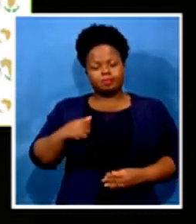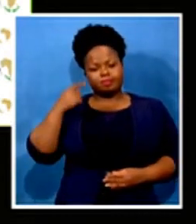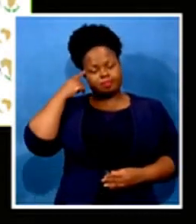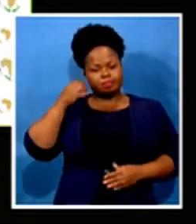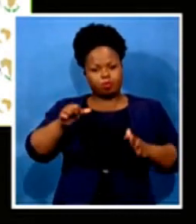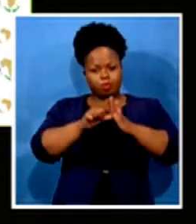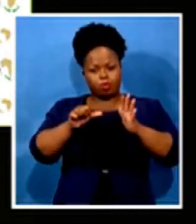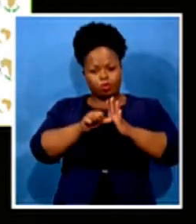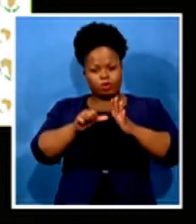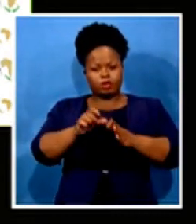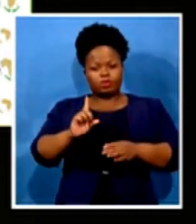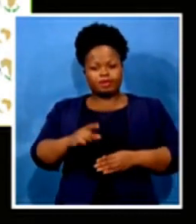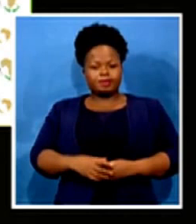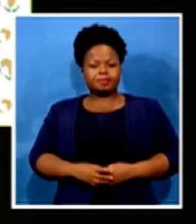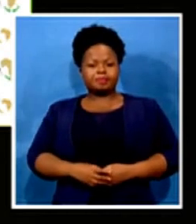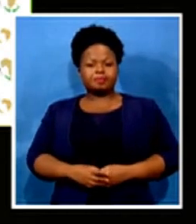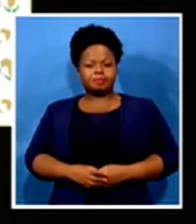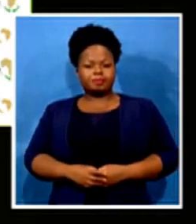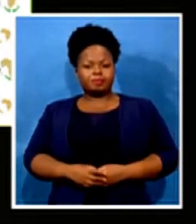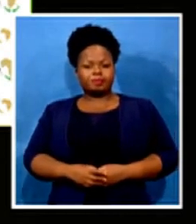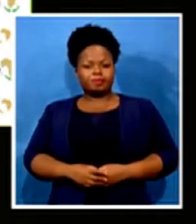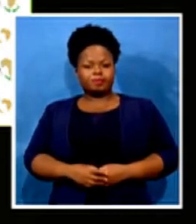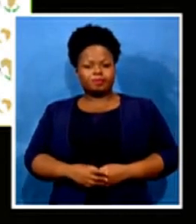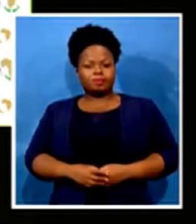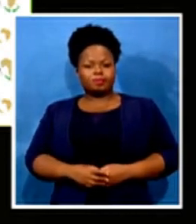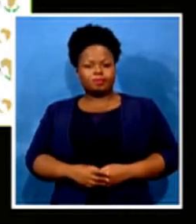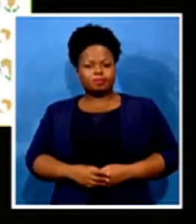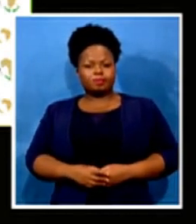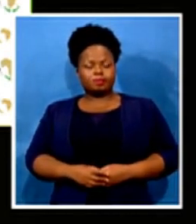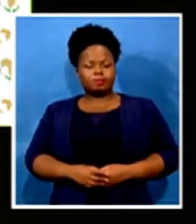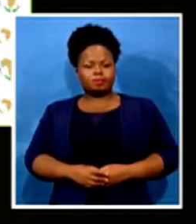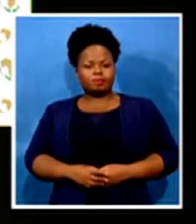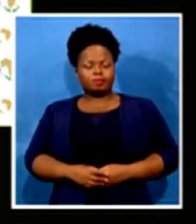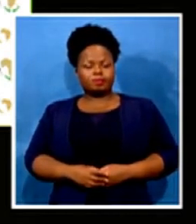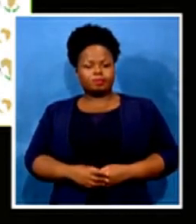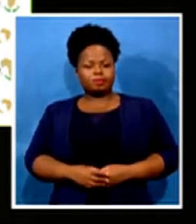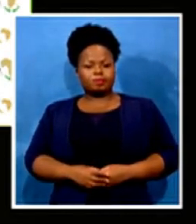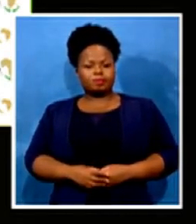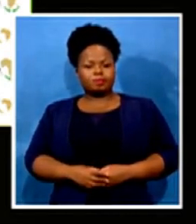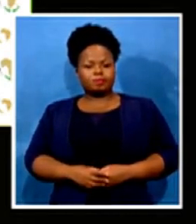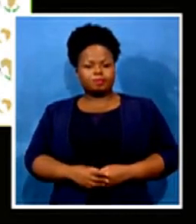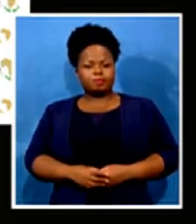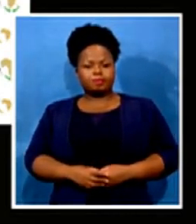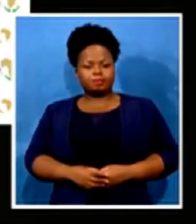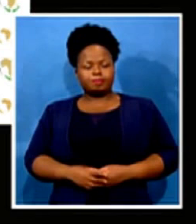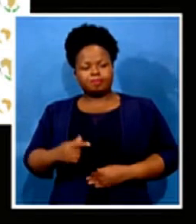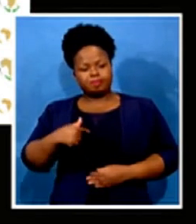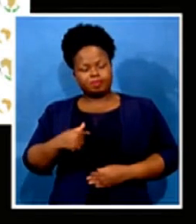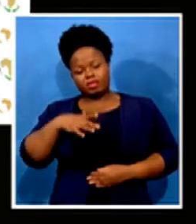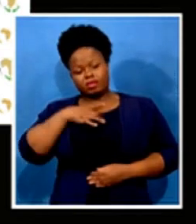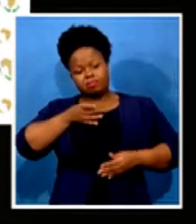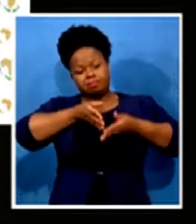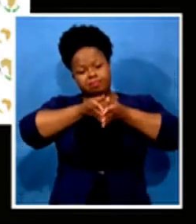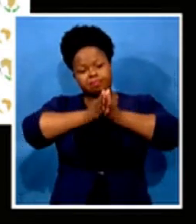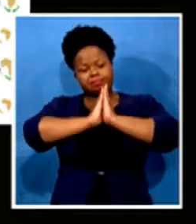that I really would like to appeal to the continent that we are